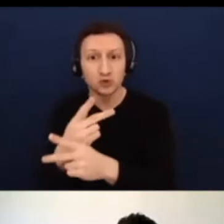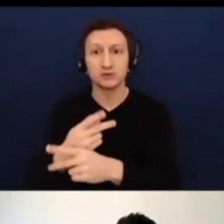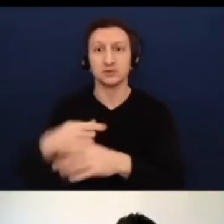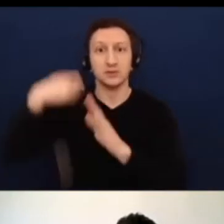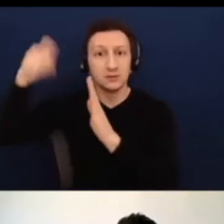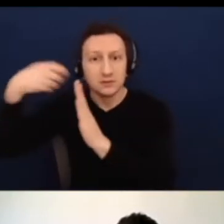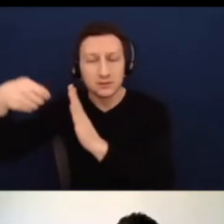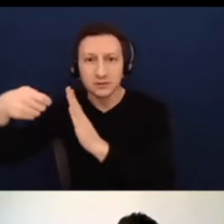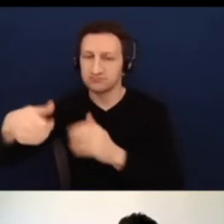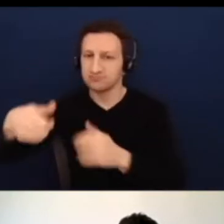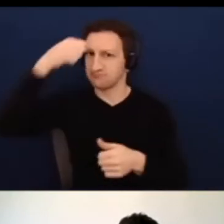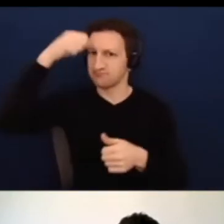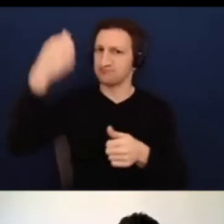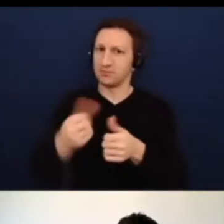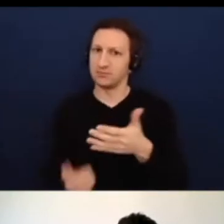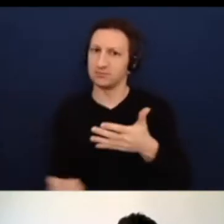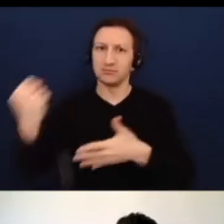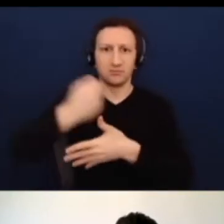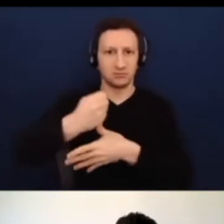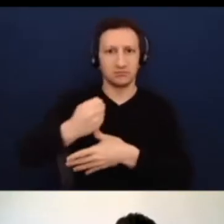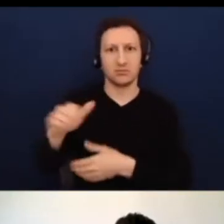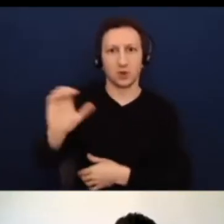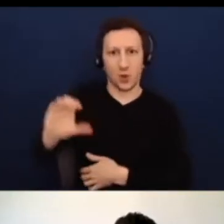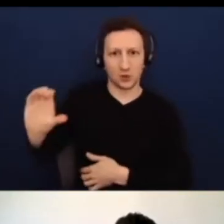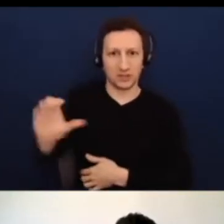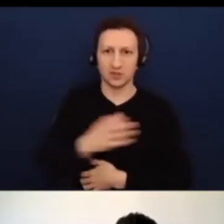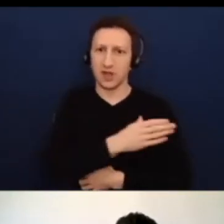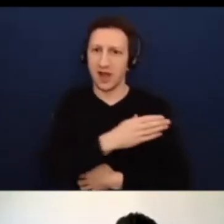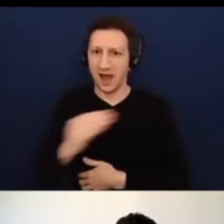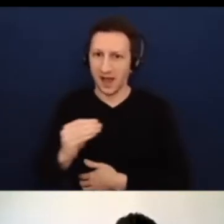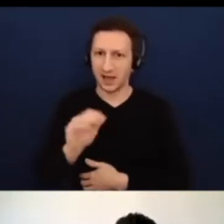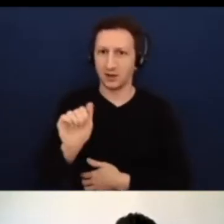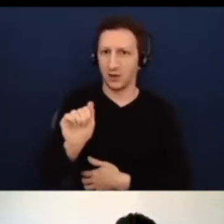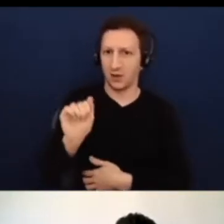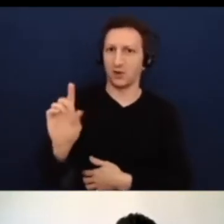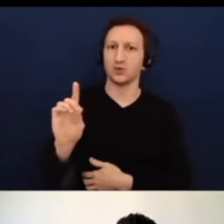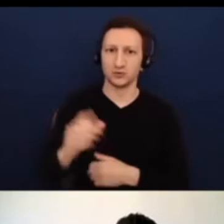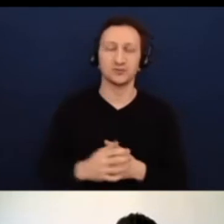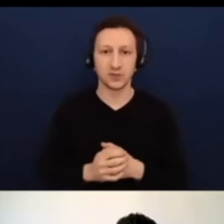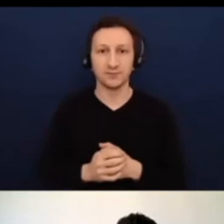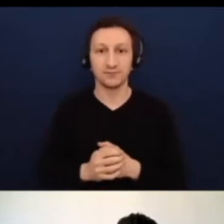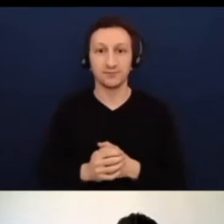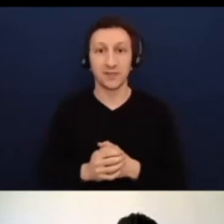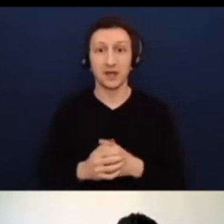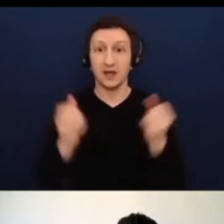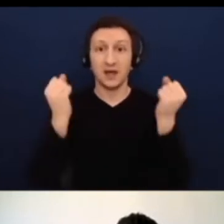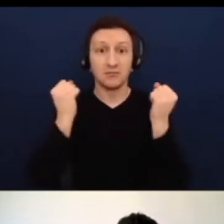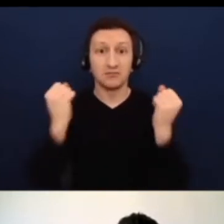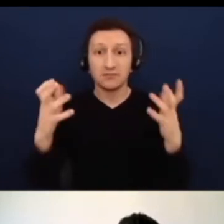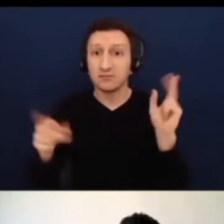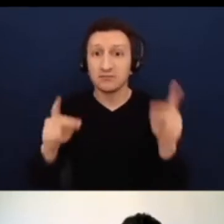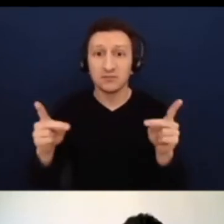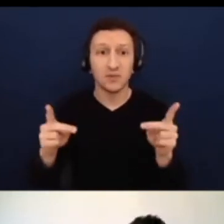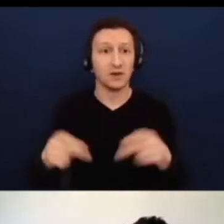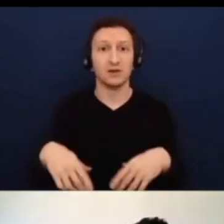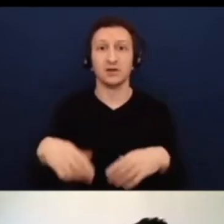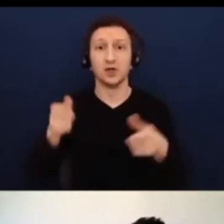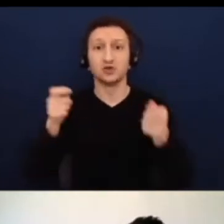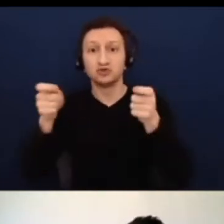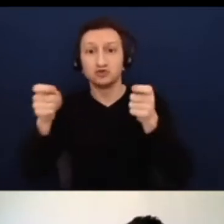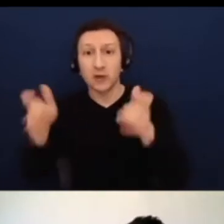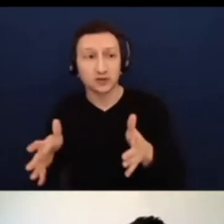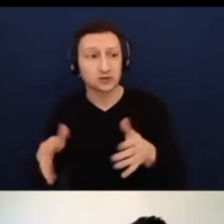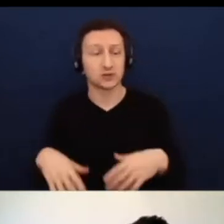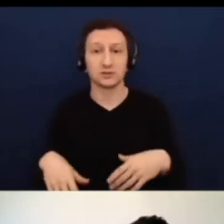growing exponentially now. And filmmakers and people in post-production, anywhere you are in your process, if